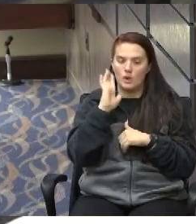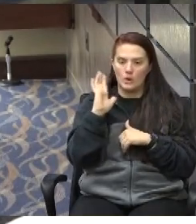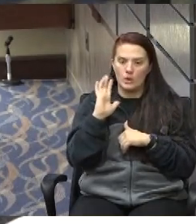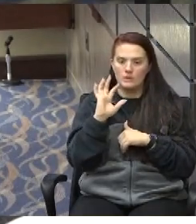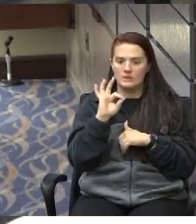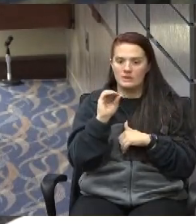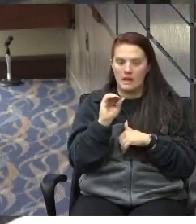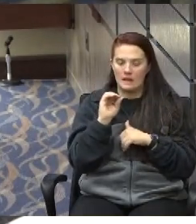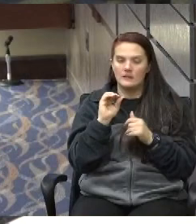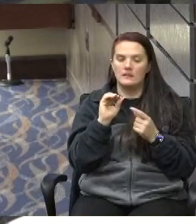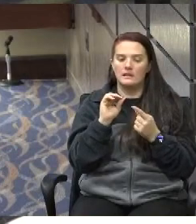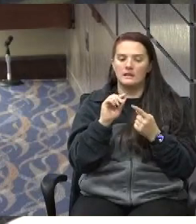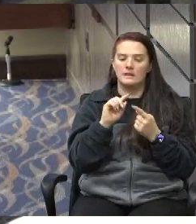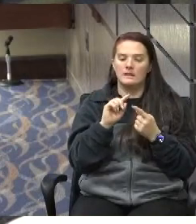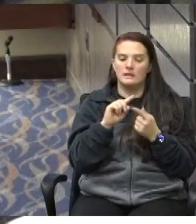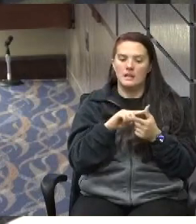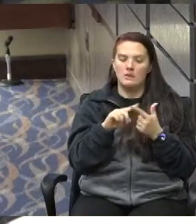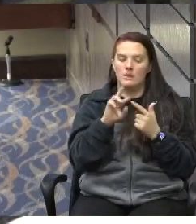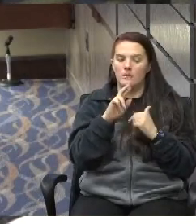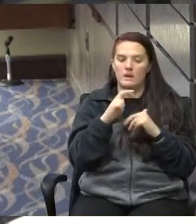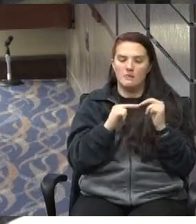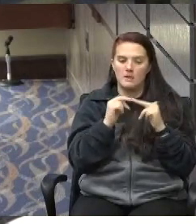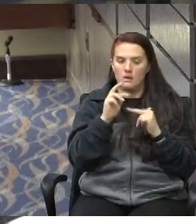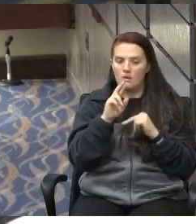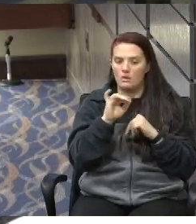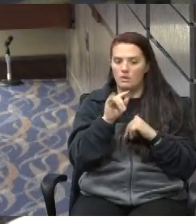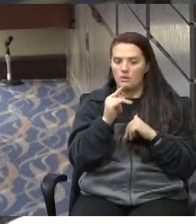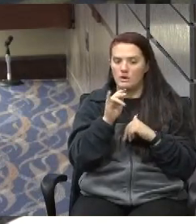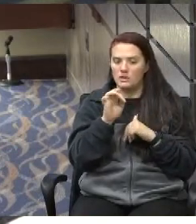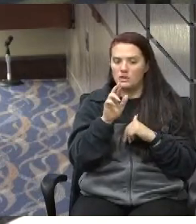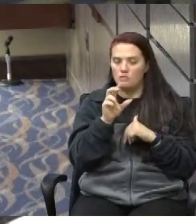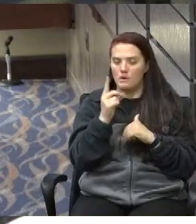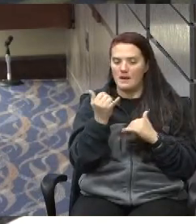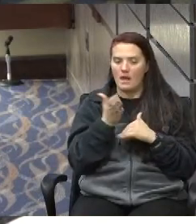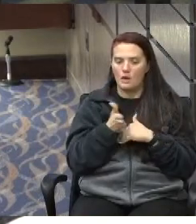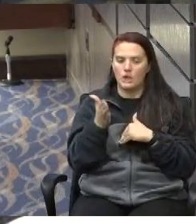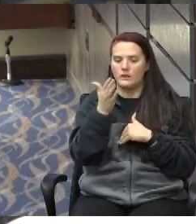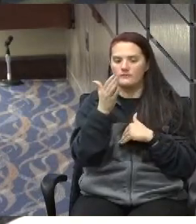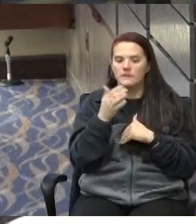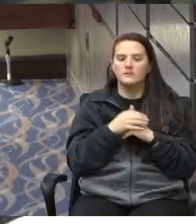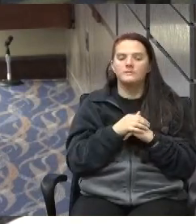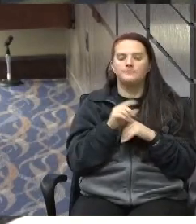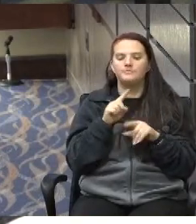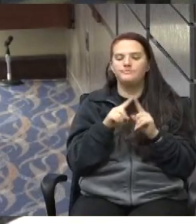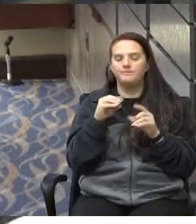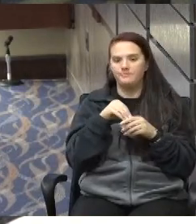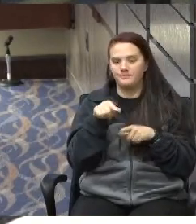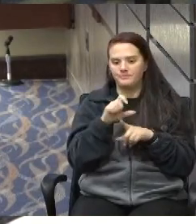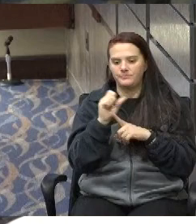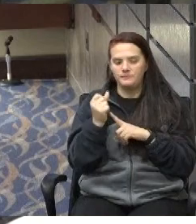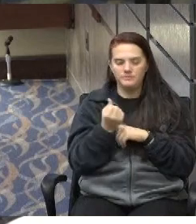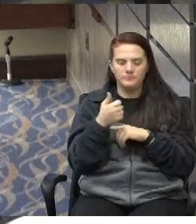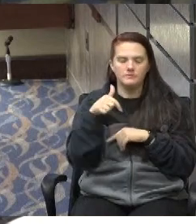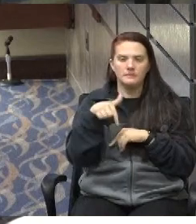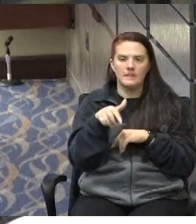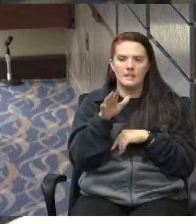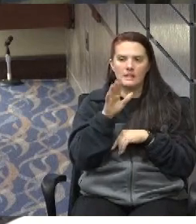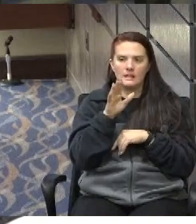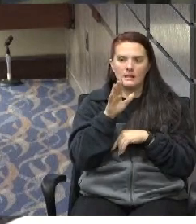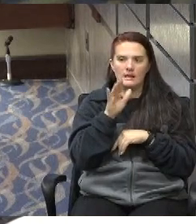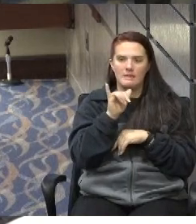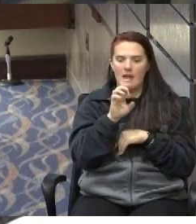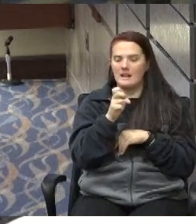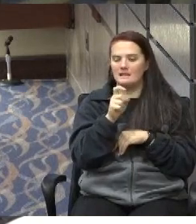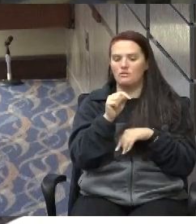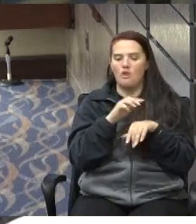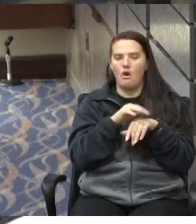90, and then when we rebuilt Ritchie Road, it now curves. Okay. But in this case, that extension of